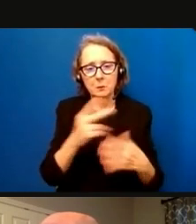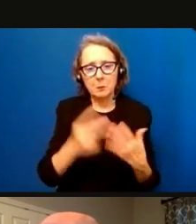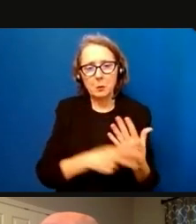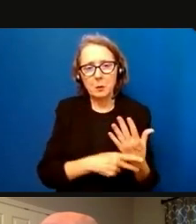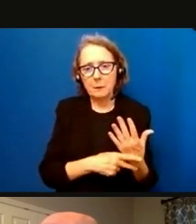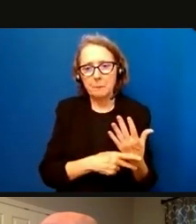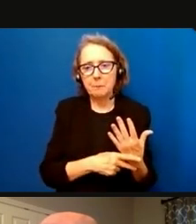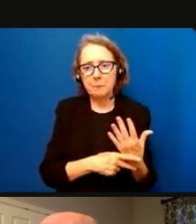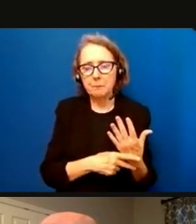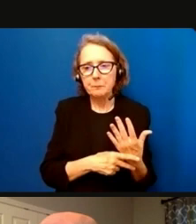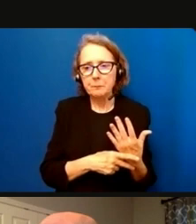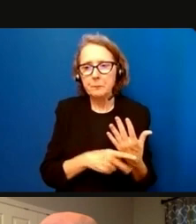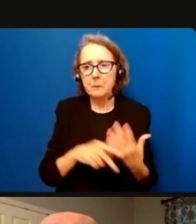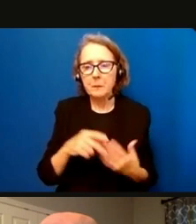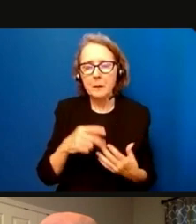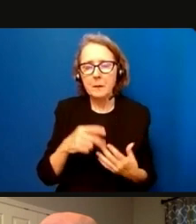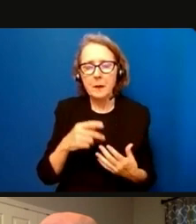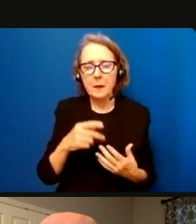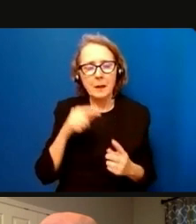that